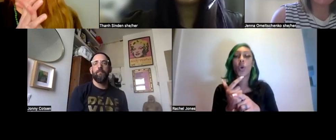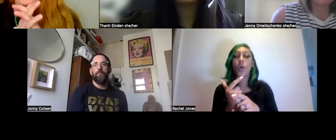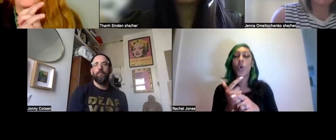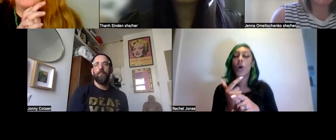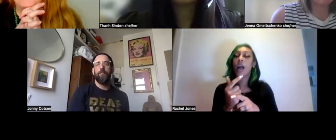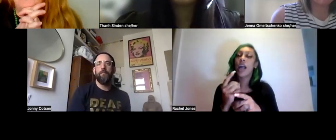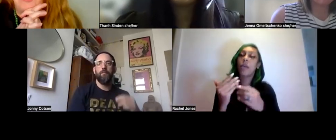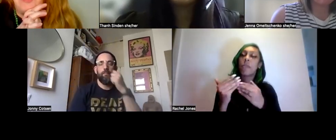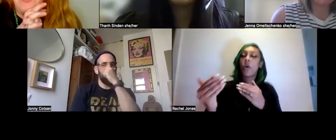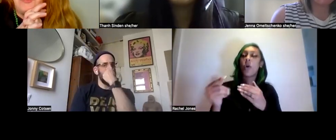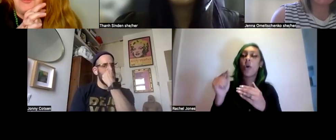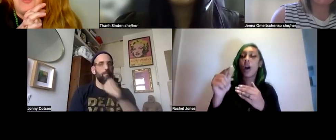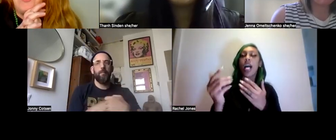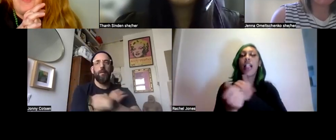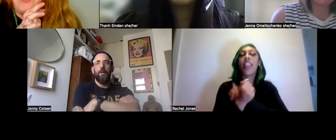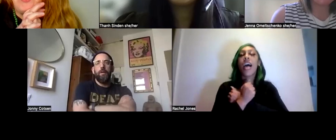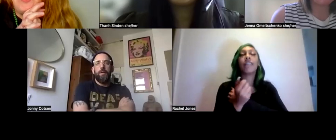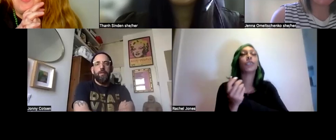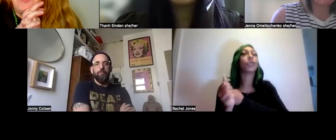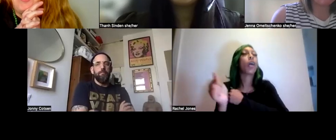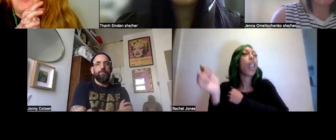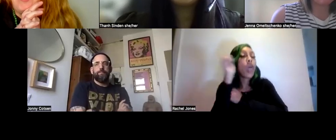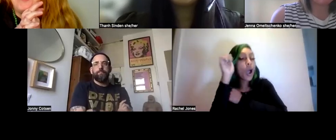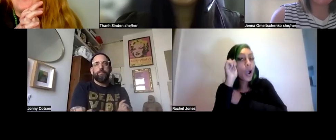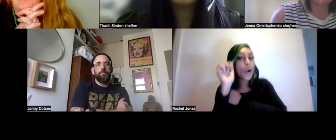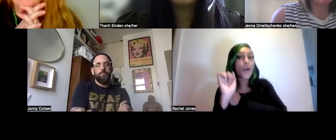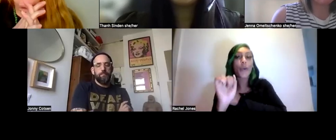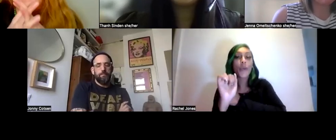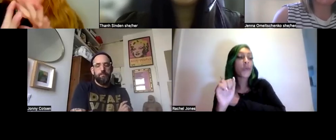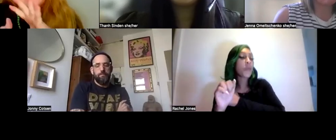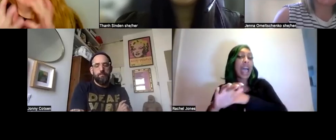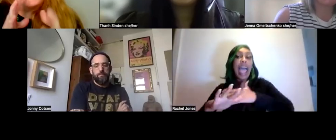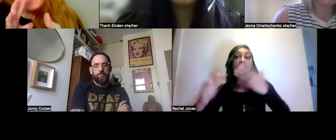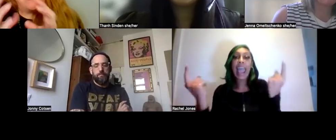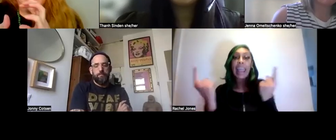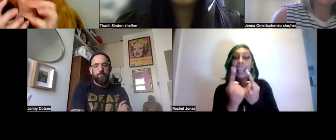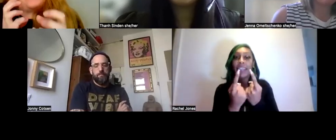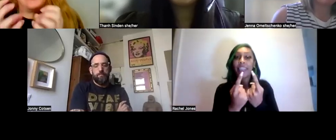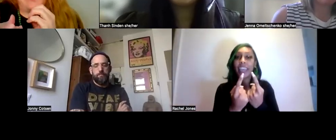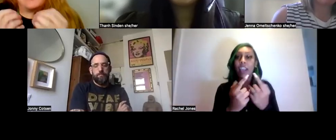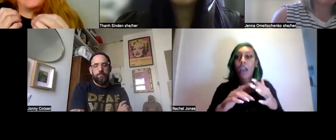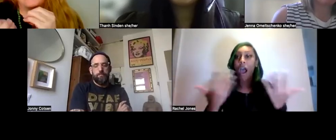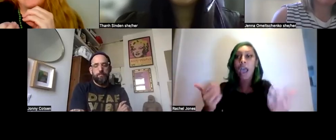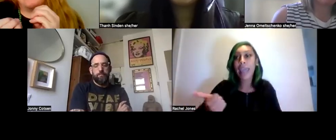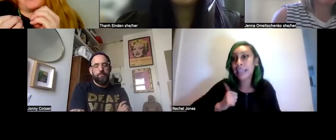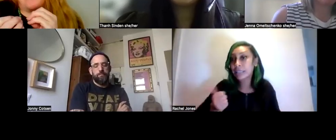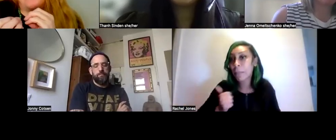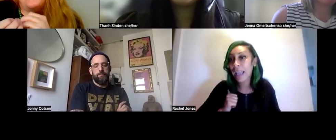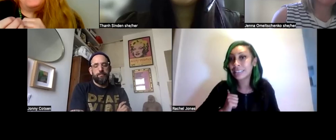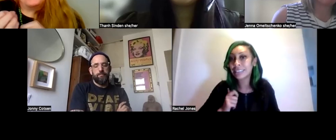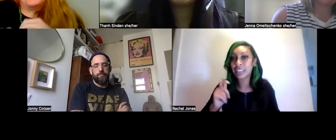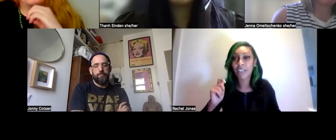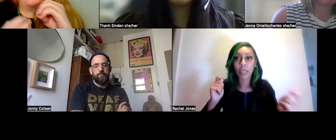I'd also love to hear from you around anything unexpected that's come from some of that change, something that